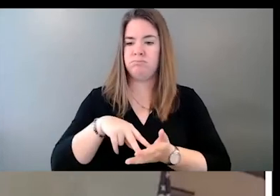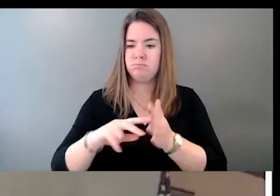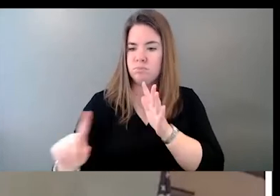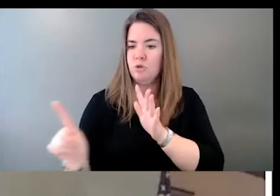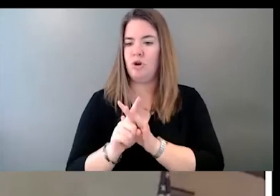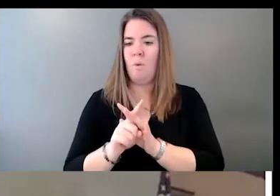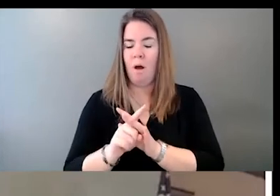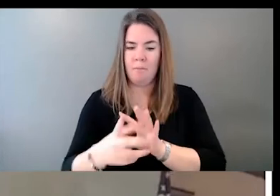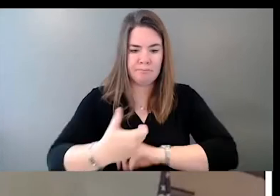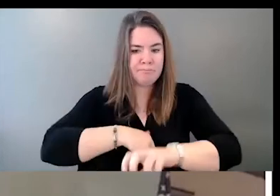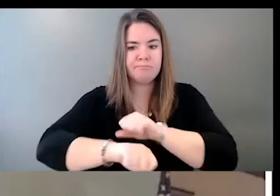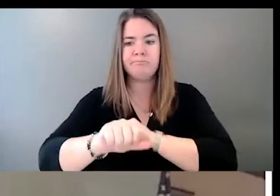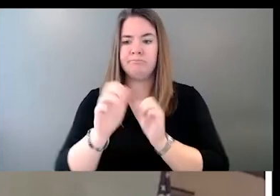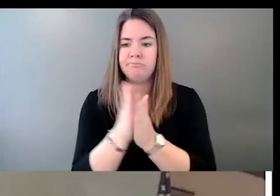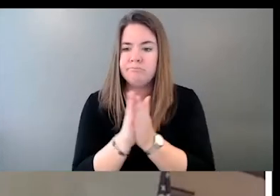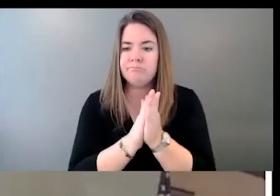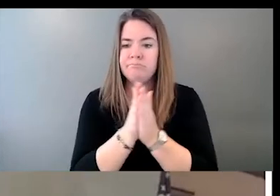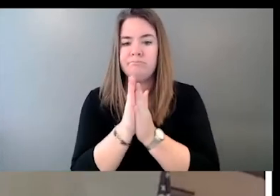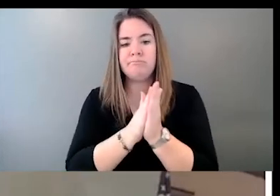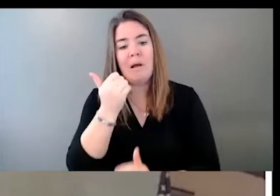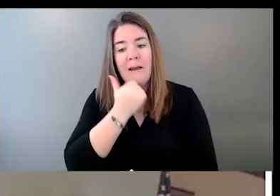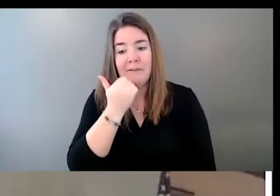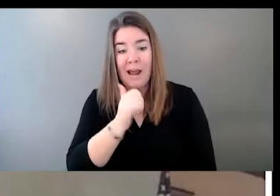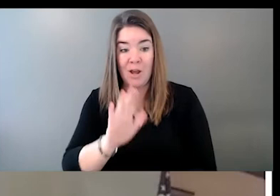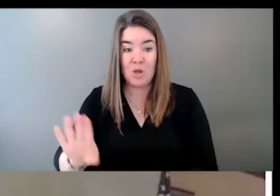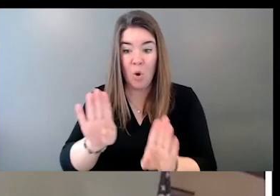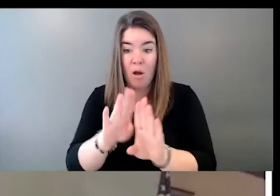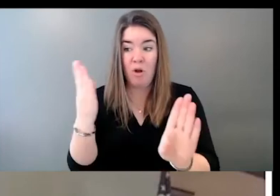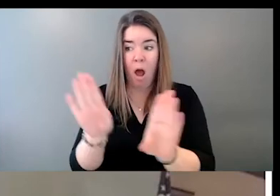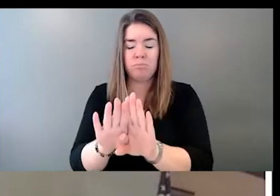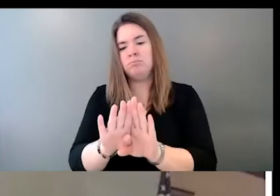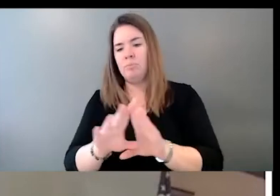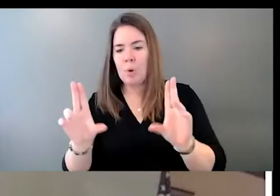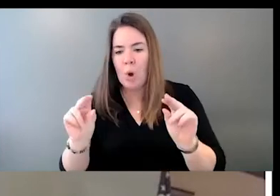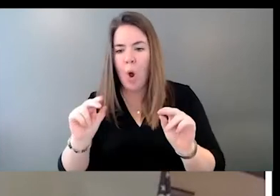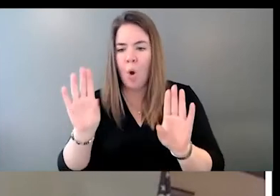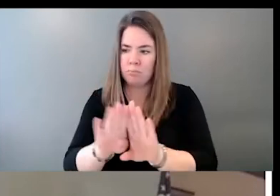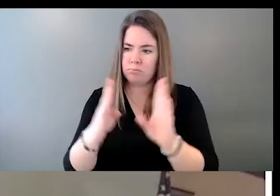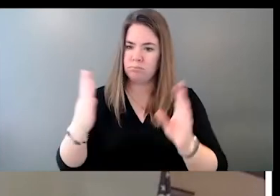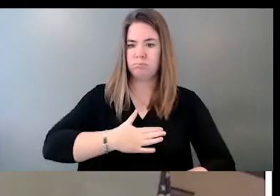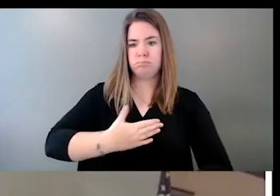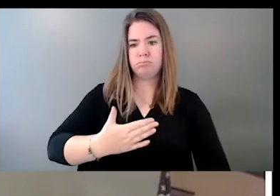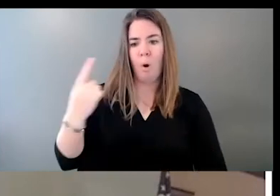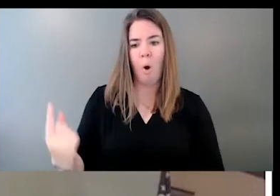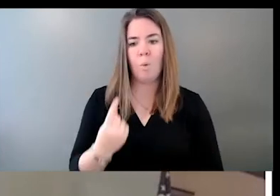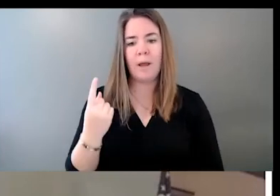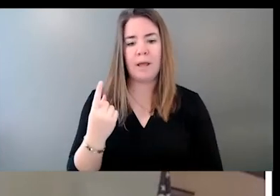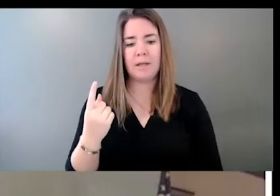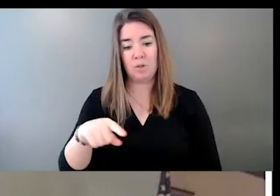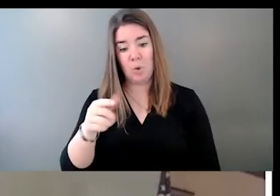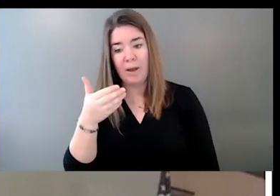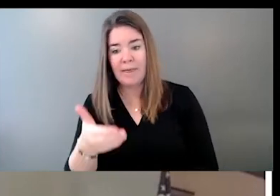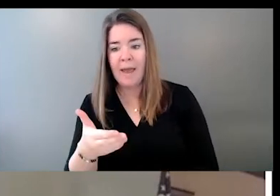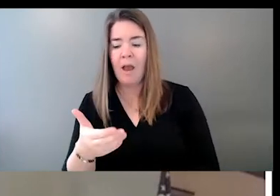day. Your doors never close. You are there to ease the fears, the pain, the